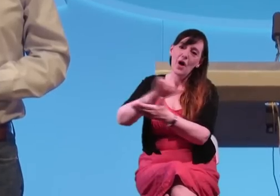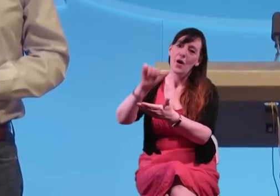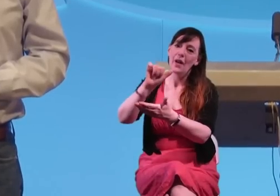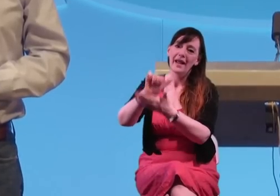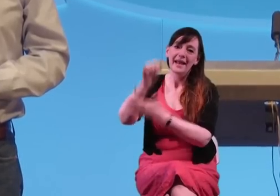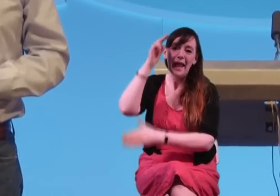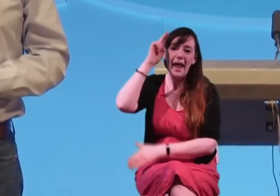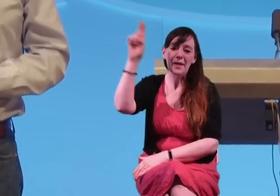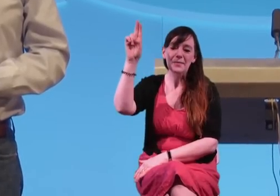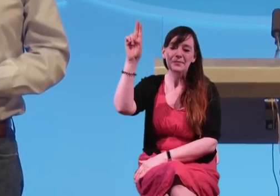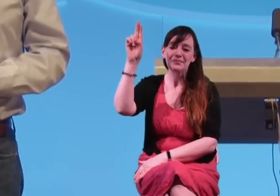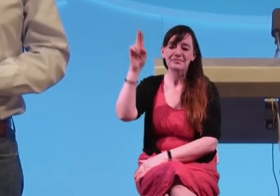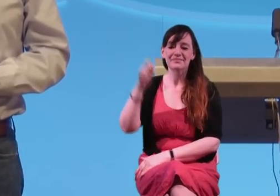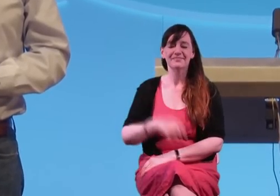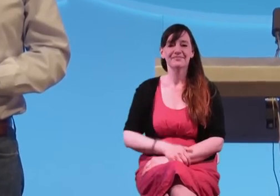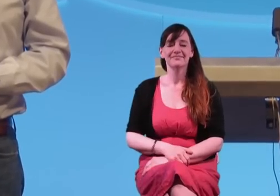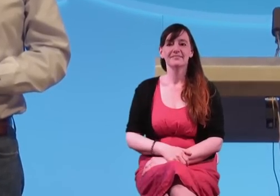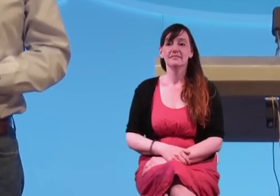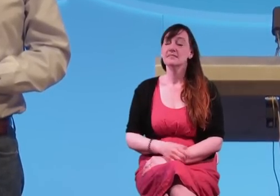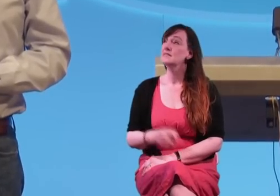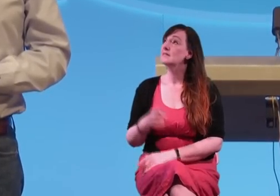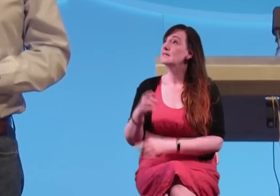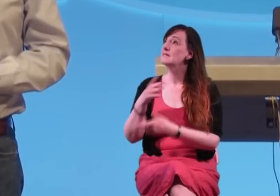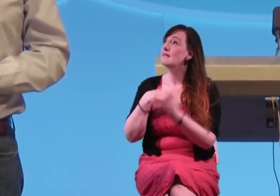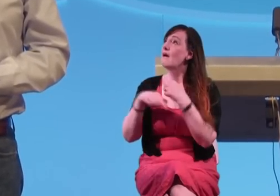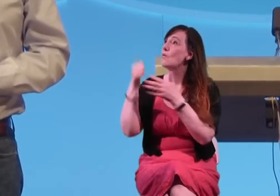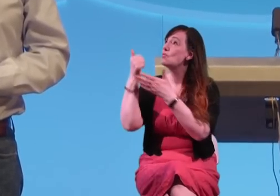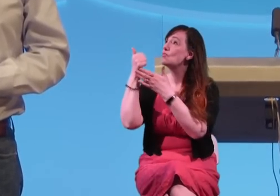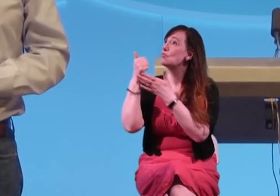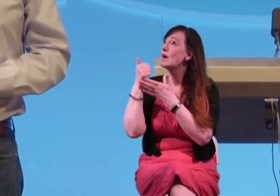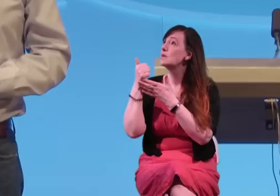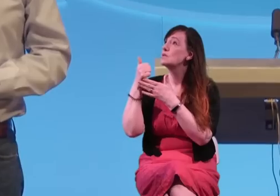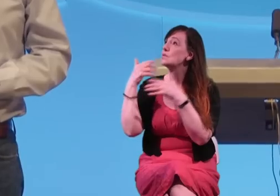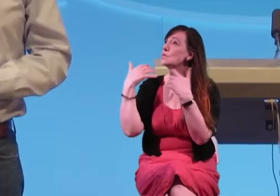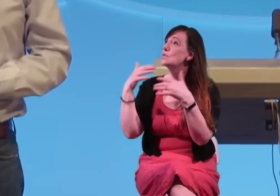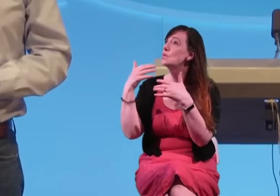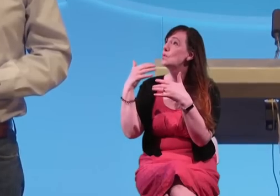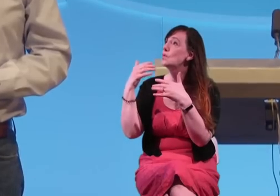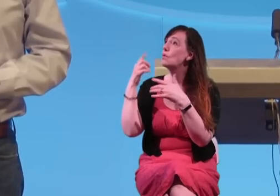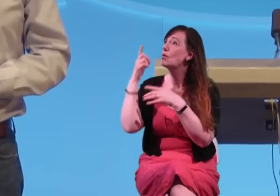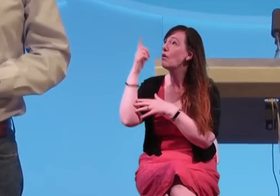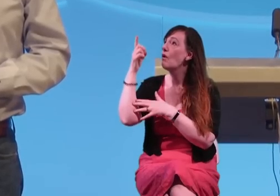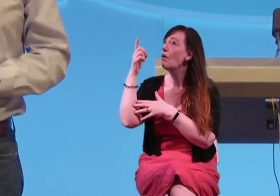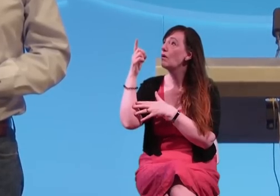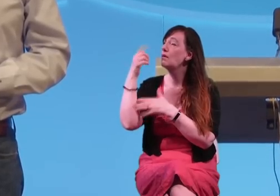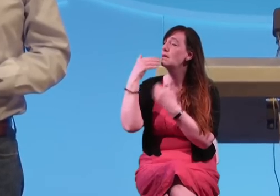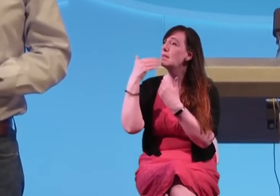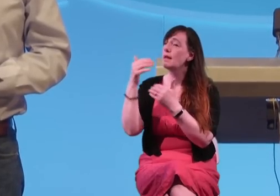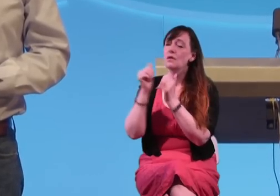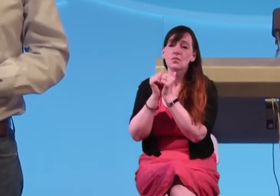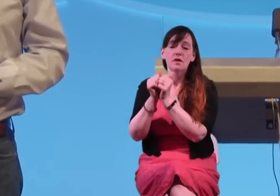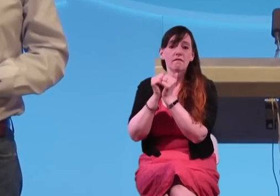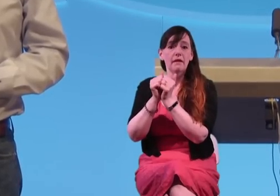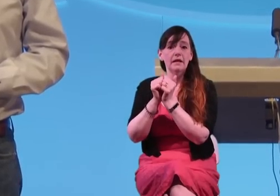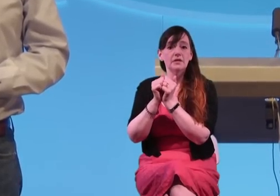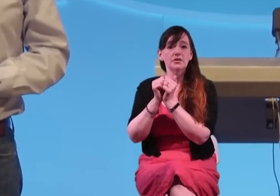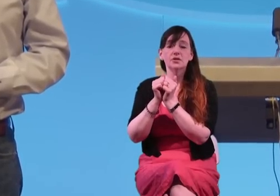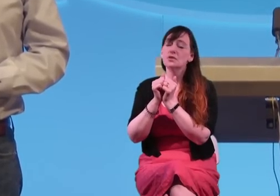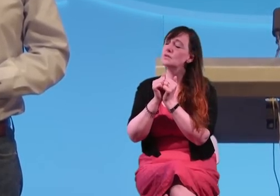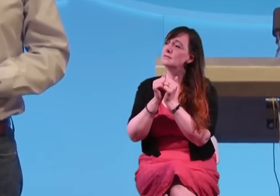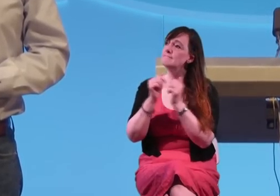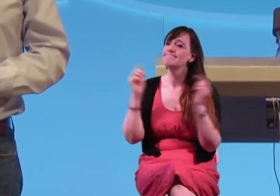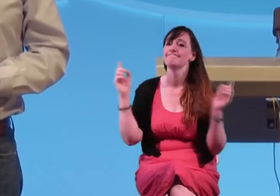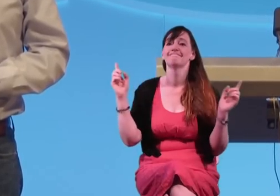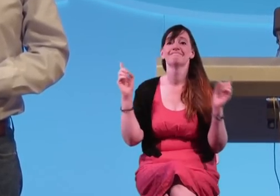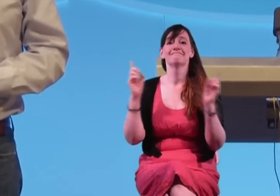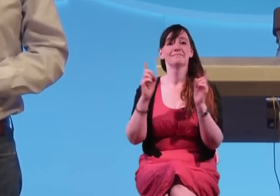Our gracious and wonderful God, we thank You so much for the privilege of meeting together like this. And we pray that You'll make us